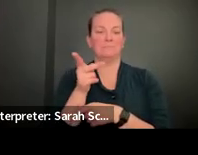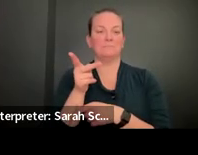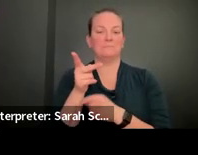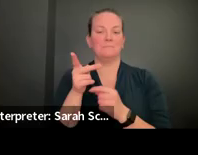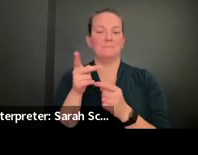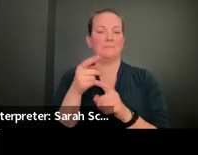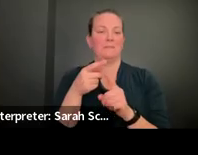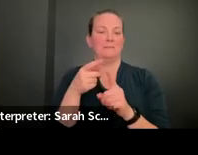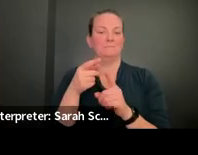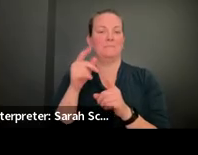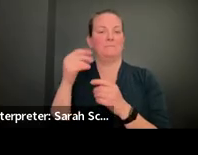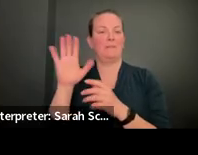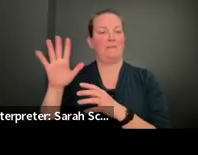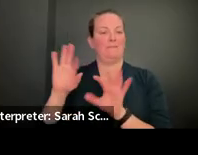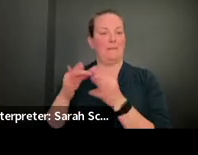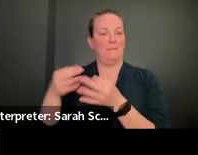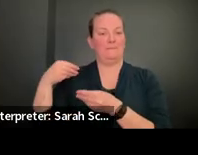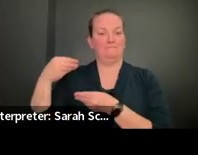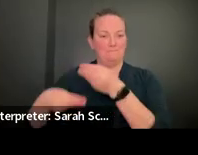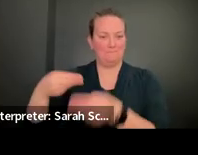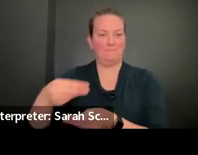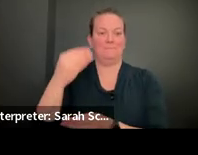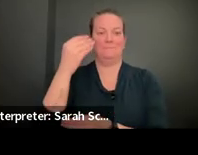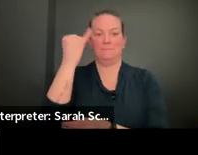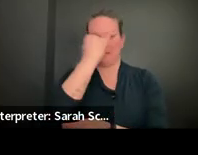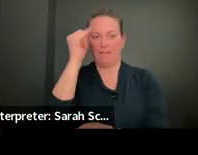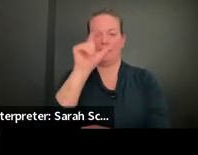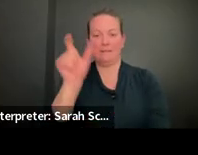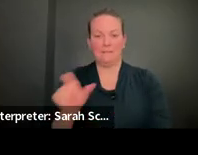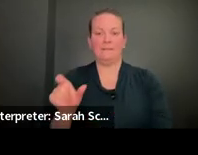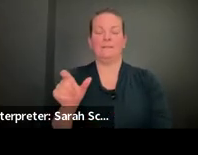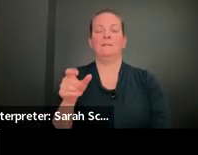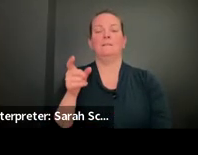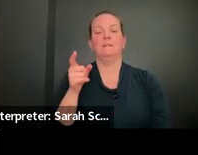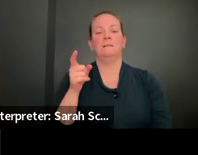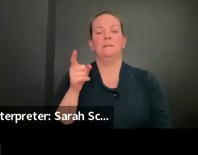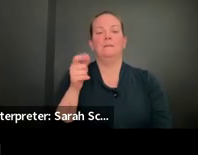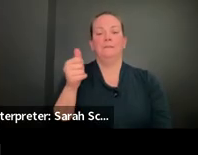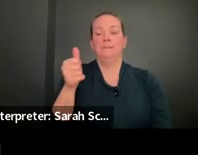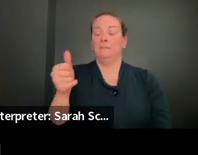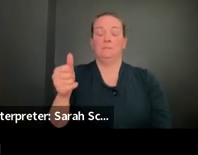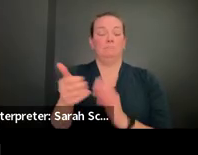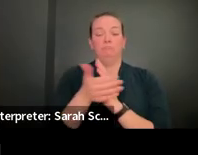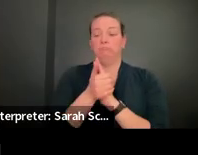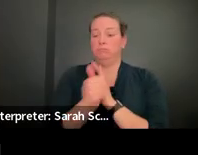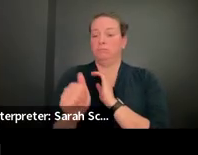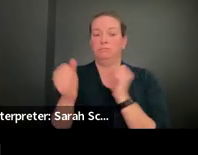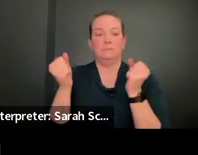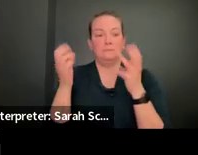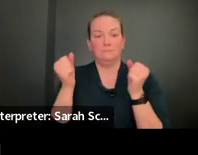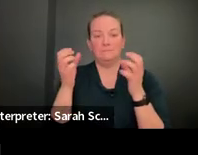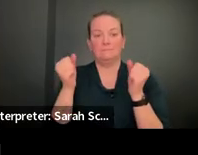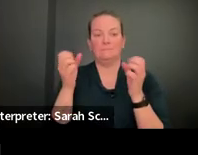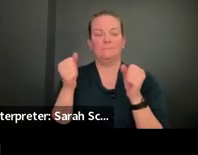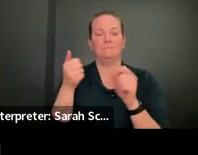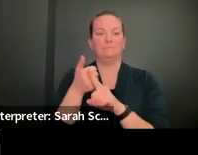were particularly interested in coming to study with us. They were very good signers. They come from a